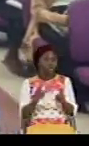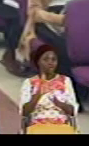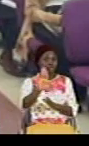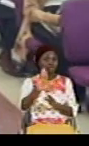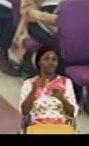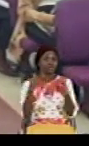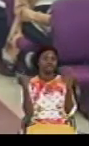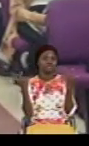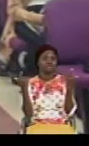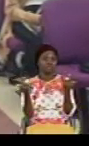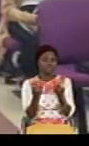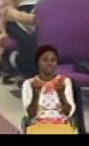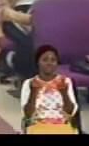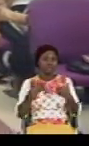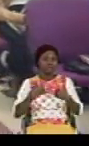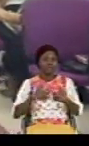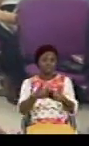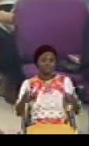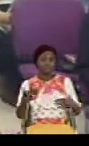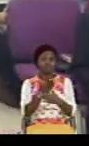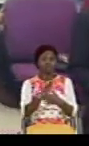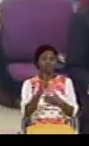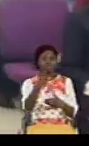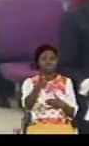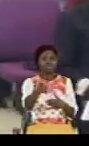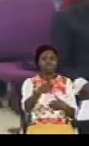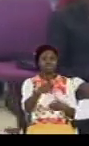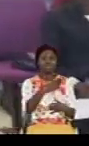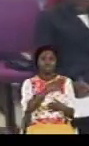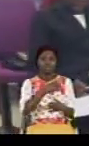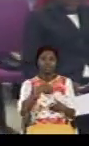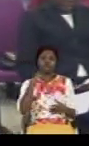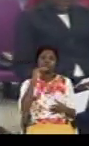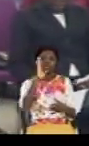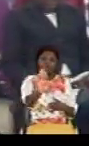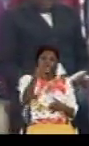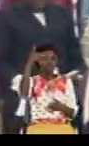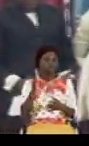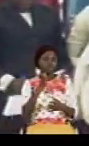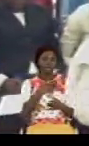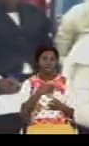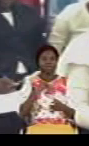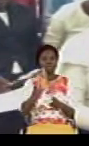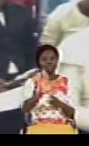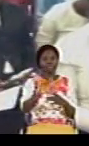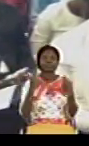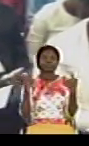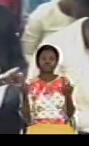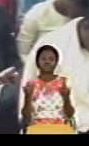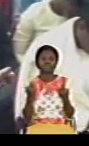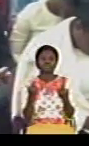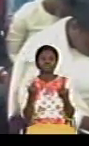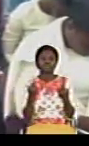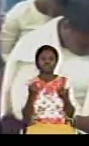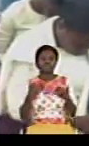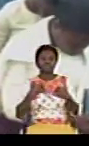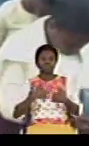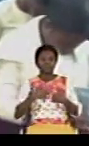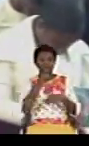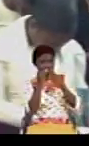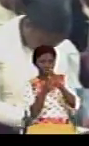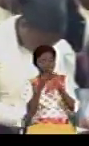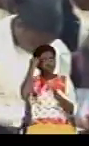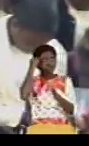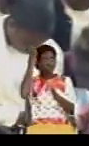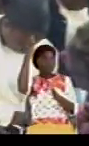you and your God, and your sins have hid his face from you, that he